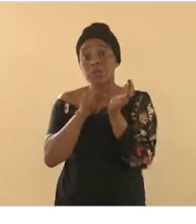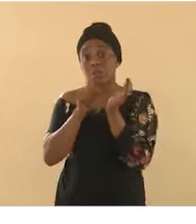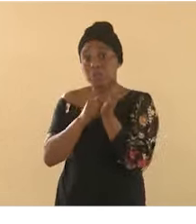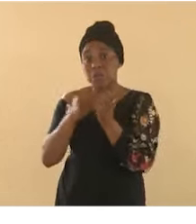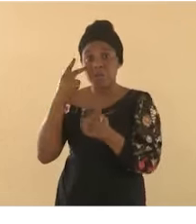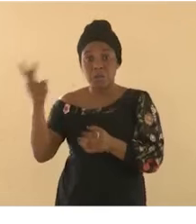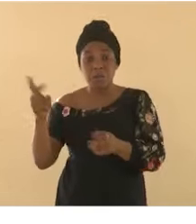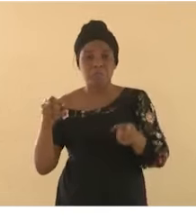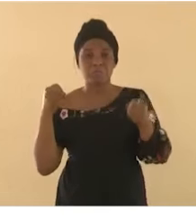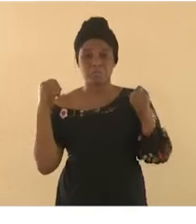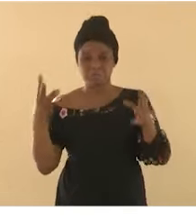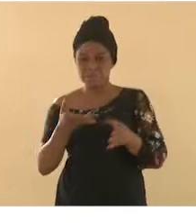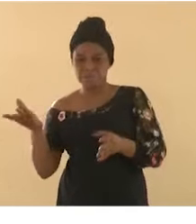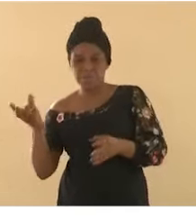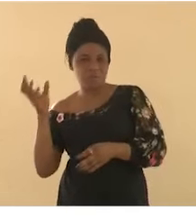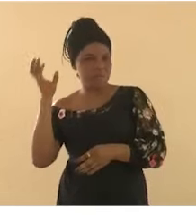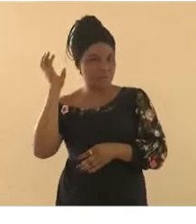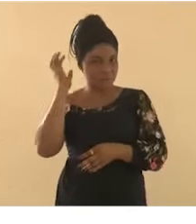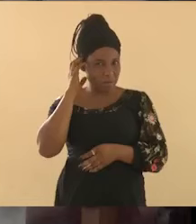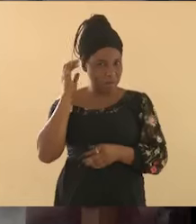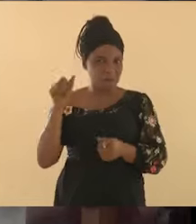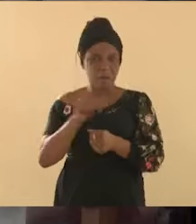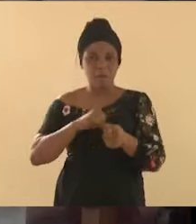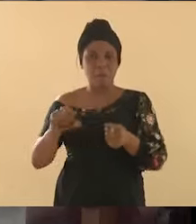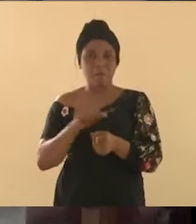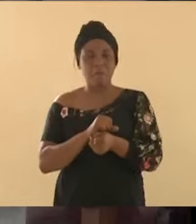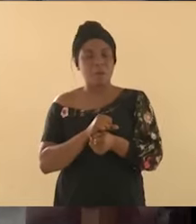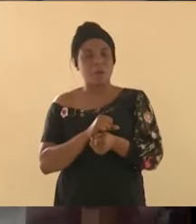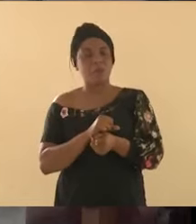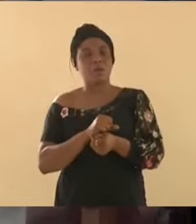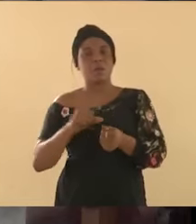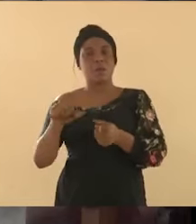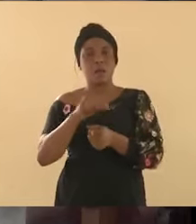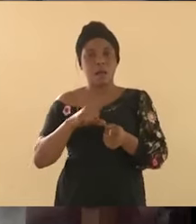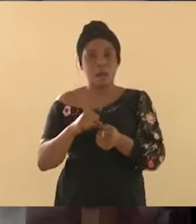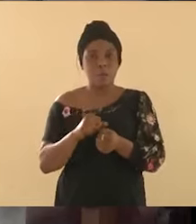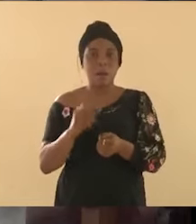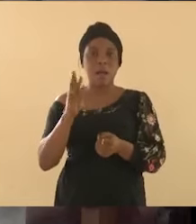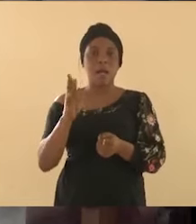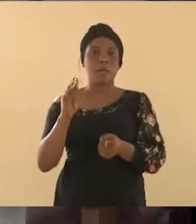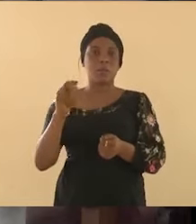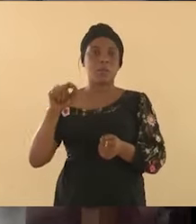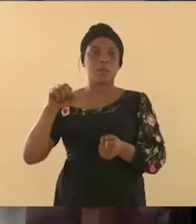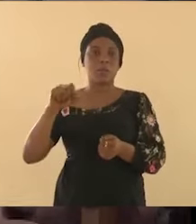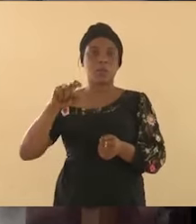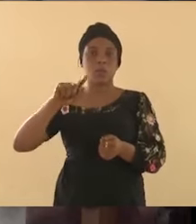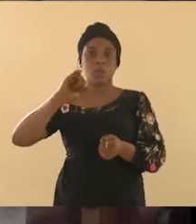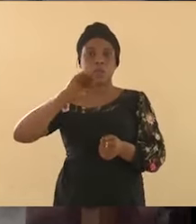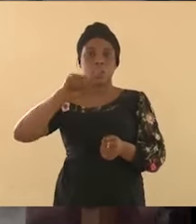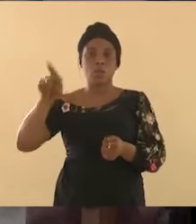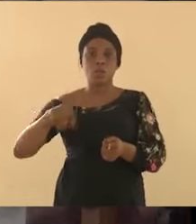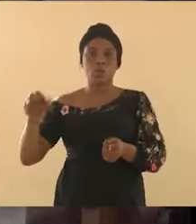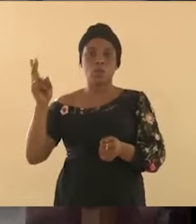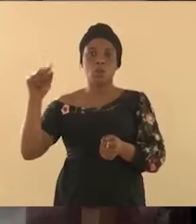are seeing such kind of things we used to hear about Somalia, about Venezuela,